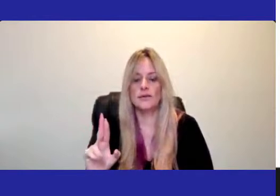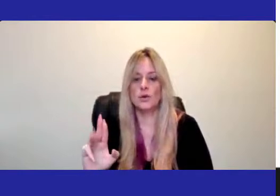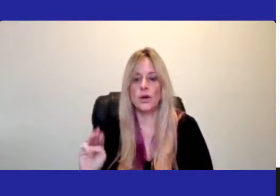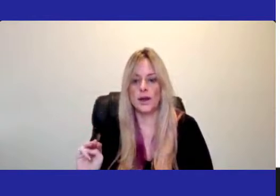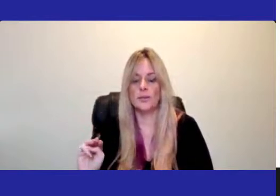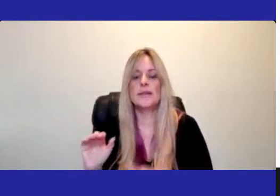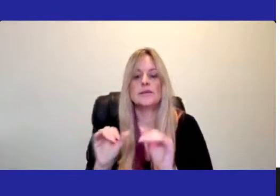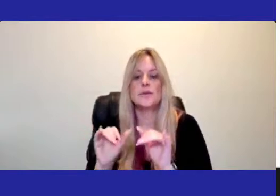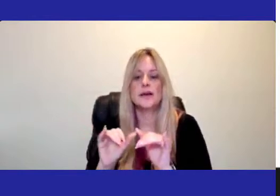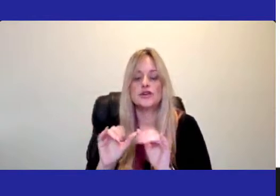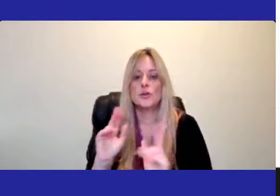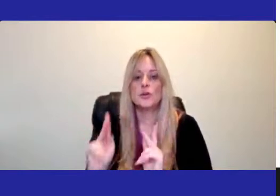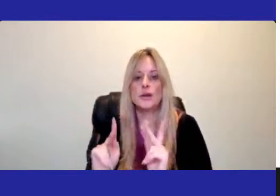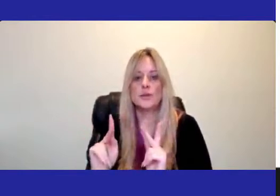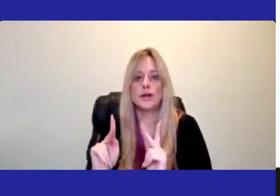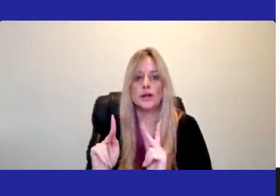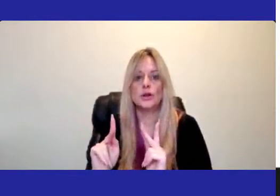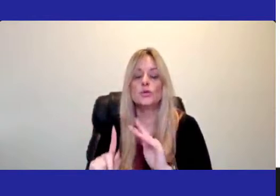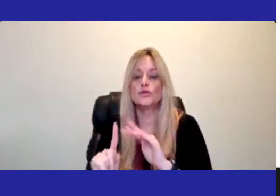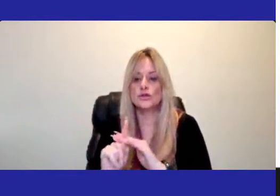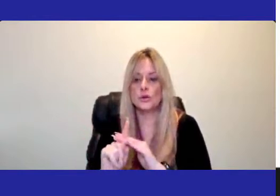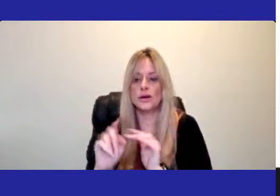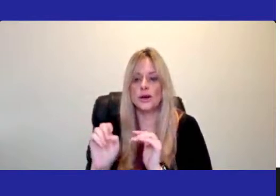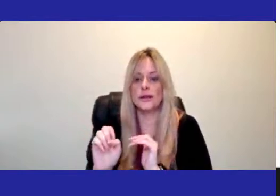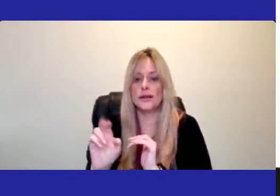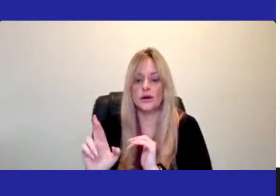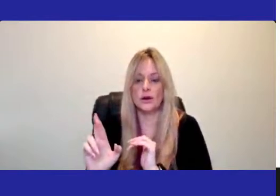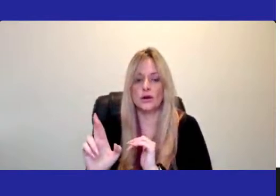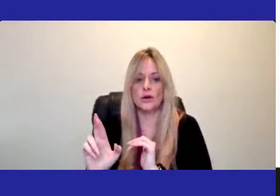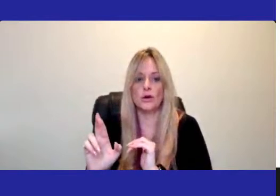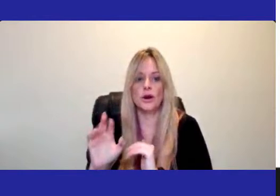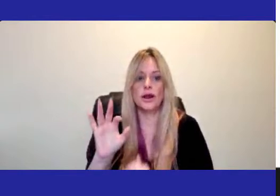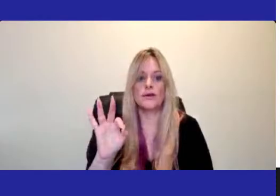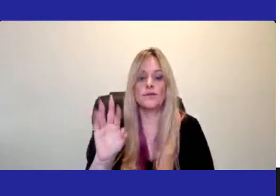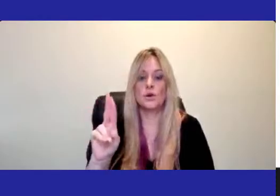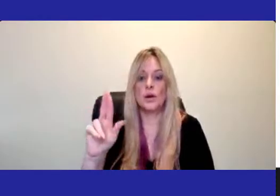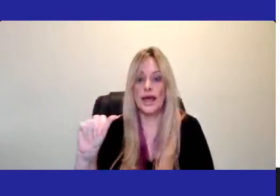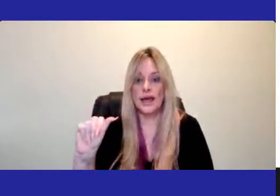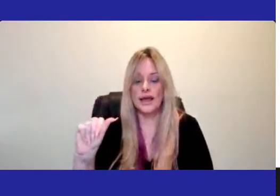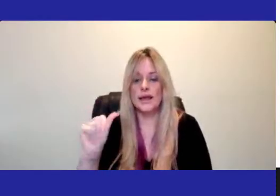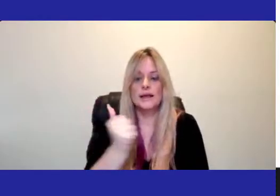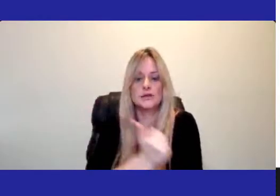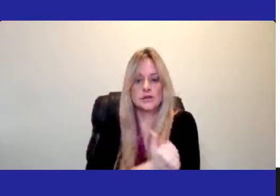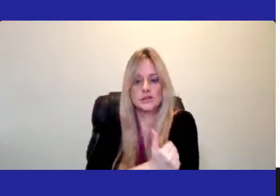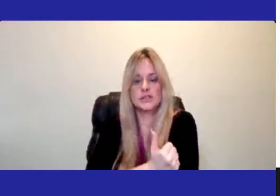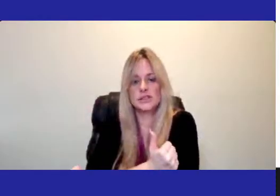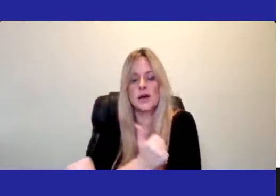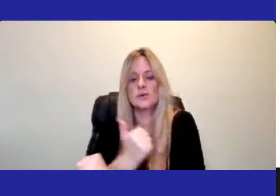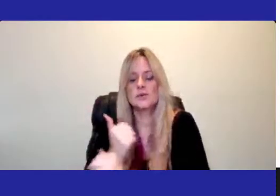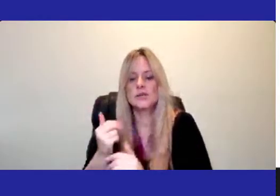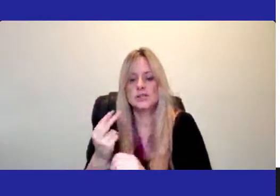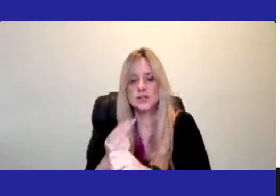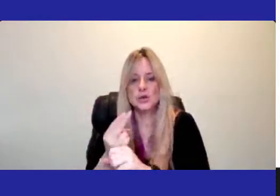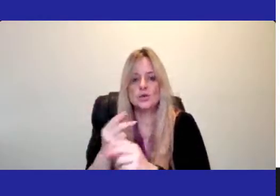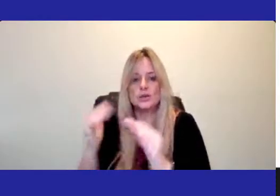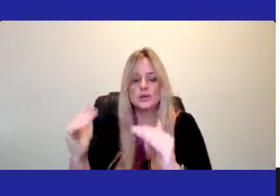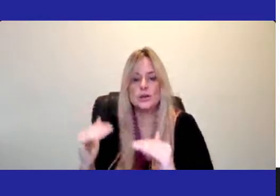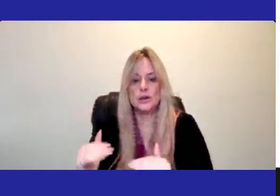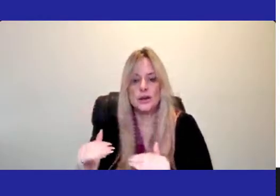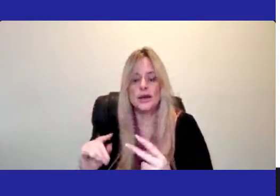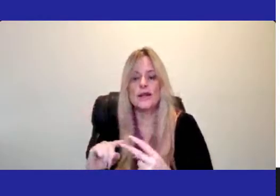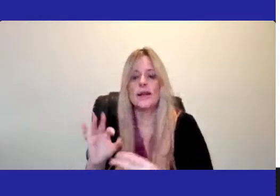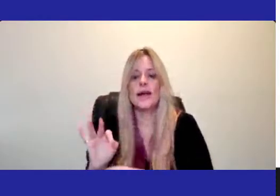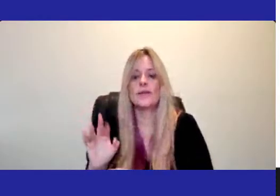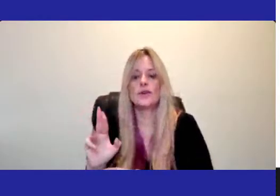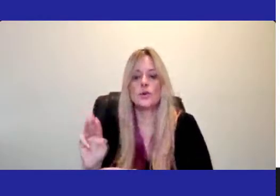people presenting to the emergency room, FUA with substance use as the principal diagnosis, and FUM presenting with